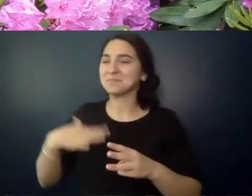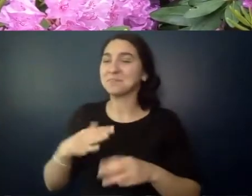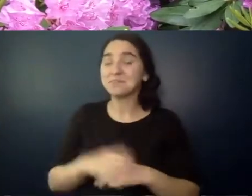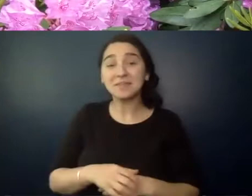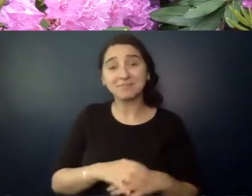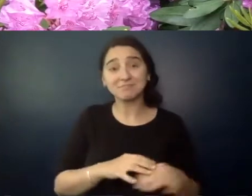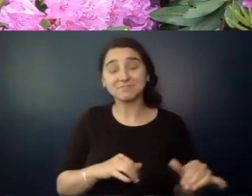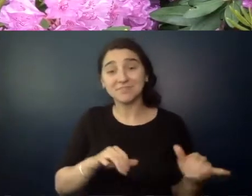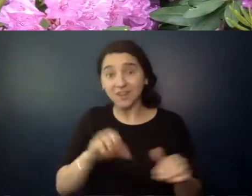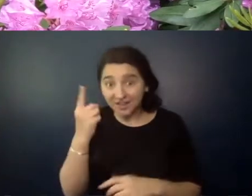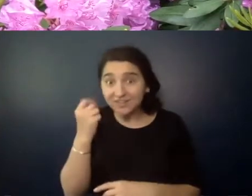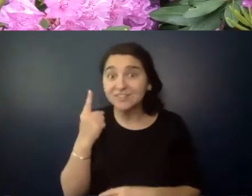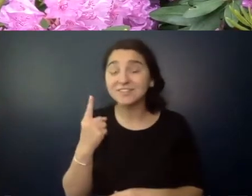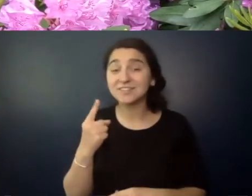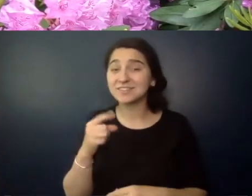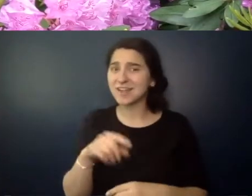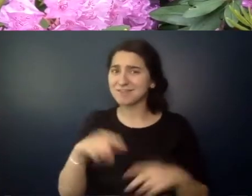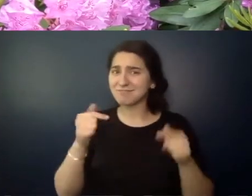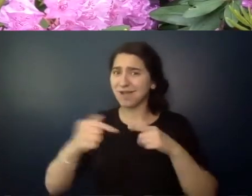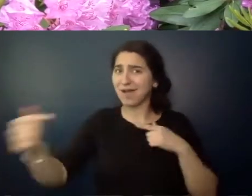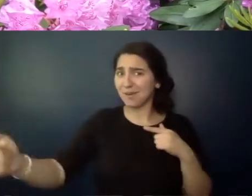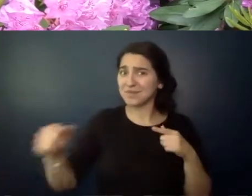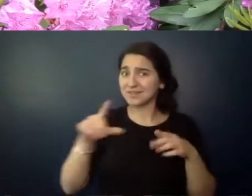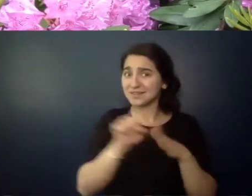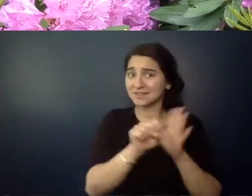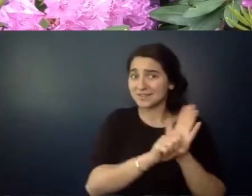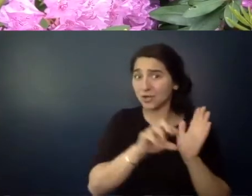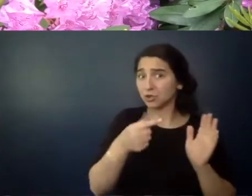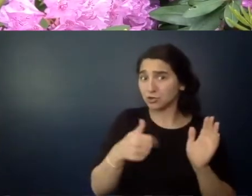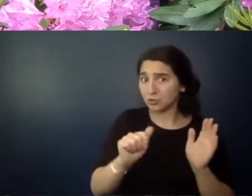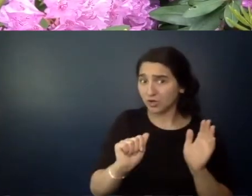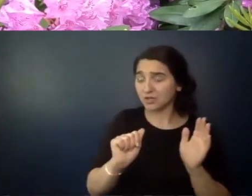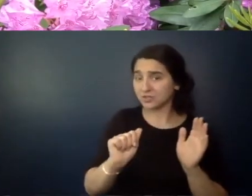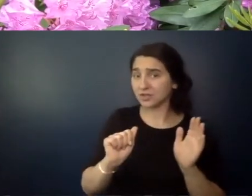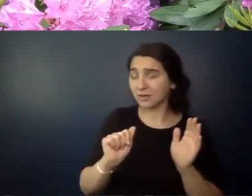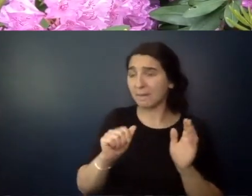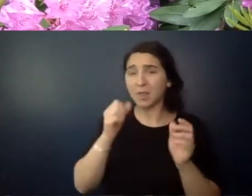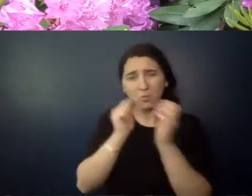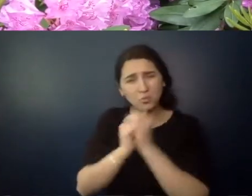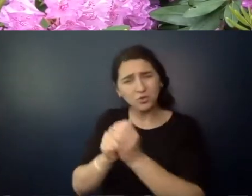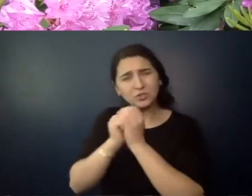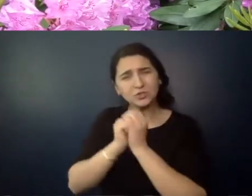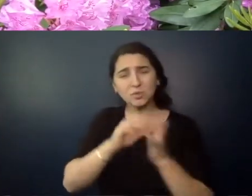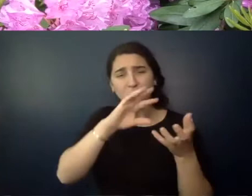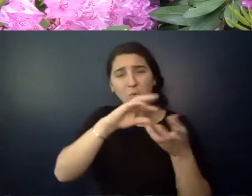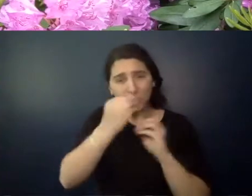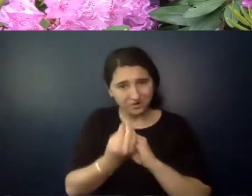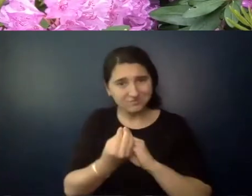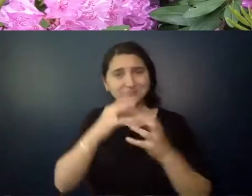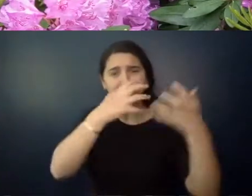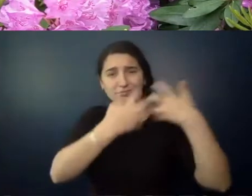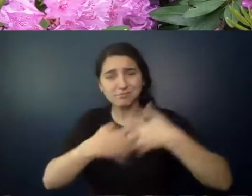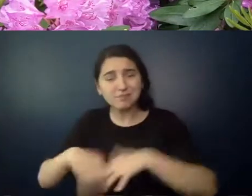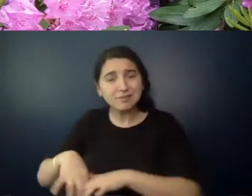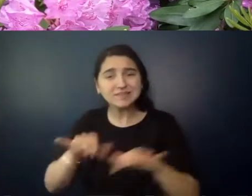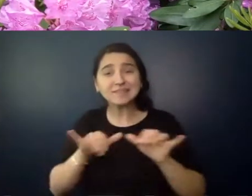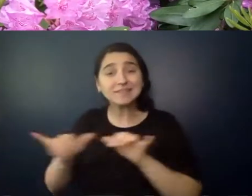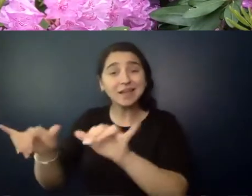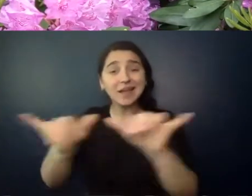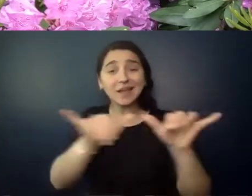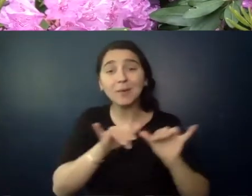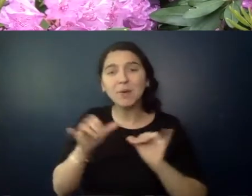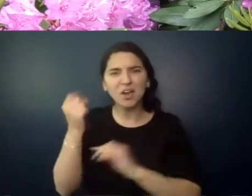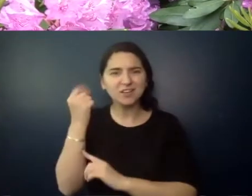unlike Baptist counterparts in North America and in Europe, the Georgian Baptist community worships and organizes